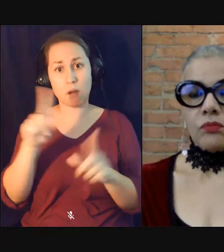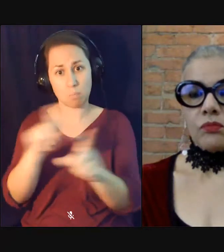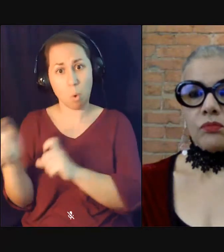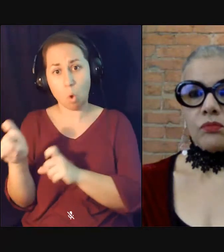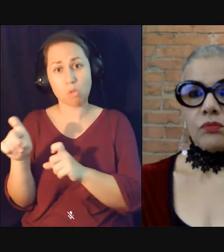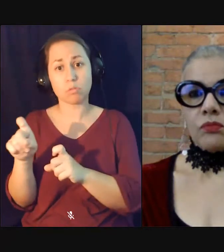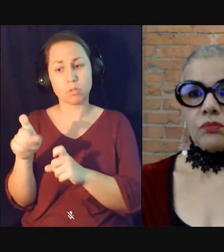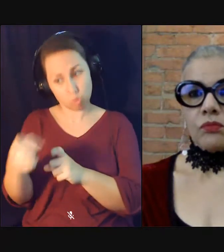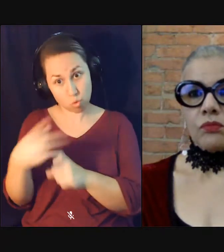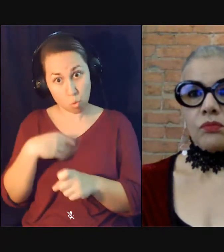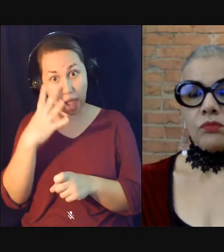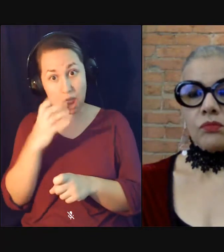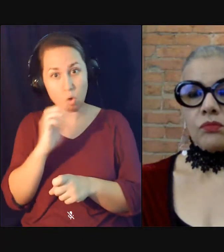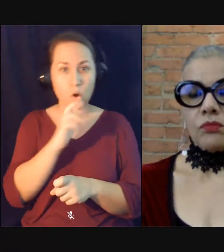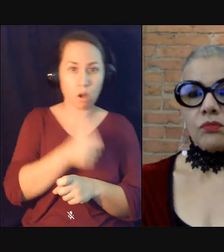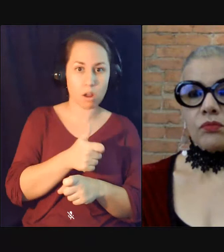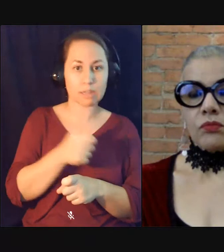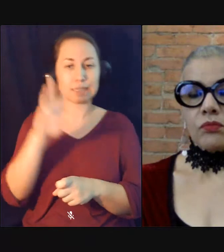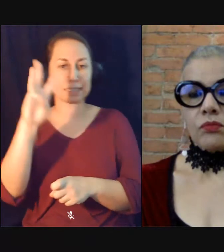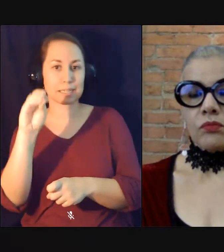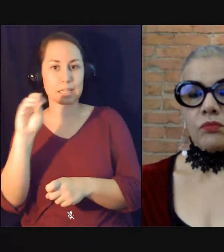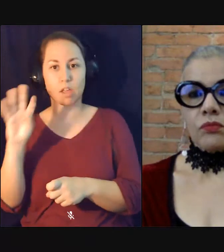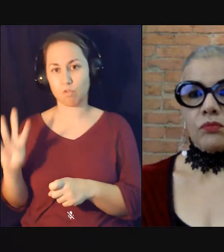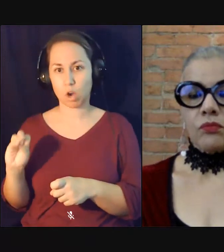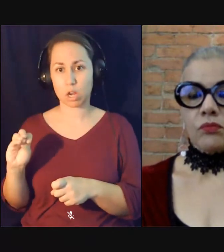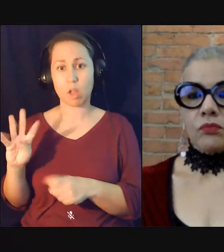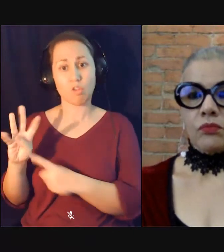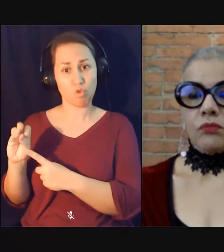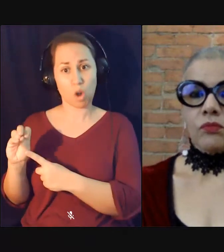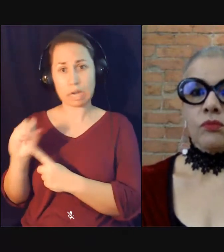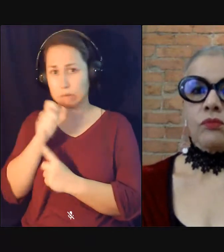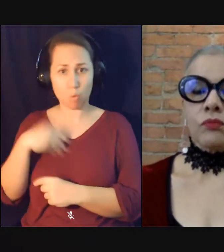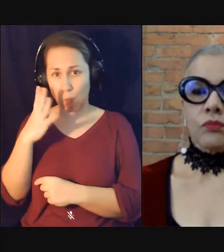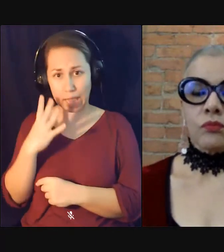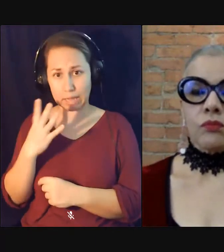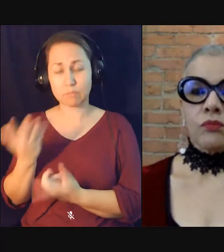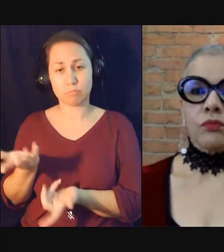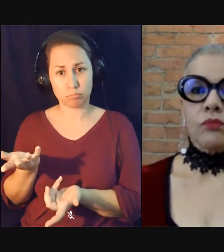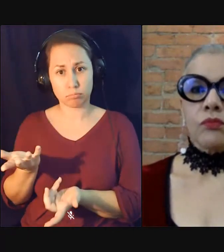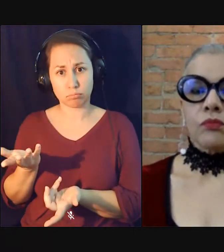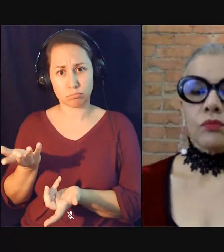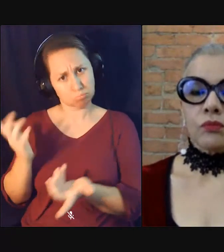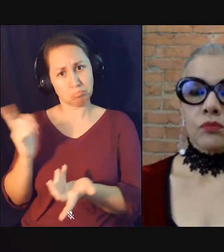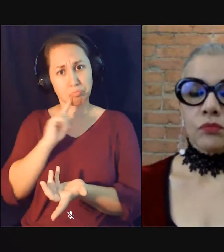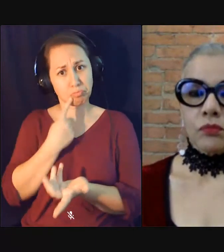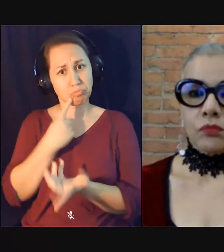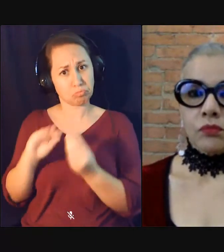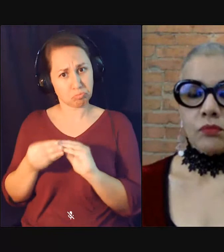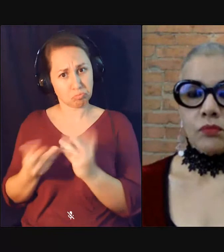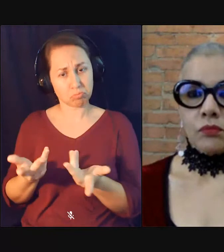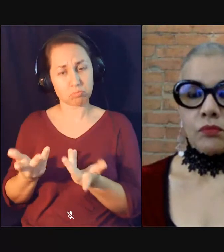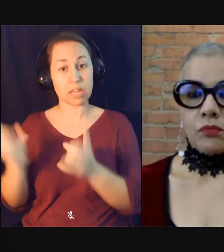like 60-40, white, non-white. But 40% of the community being non-white is pretty significant. I mean, hatred